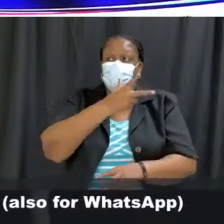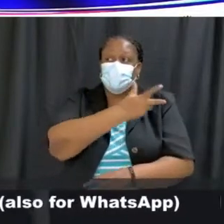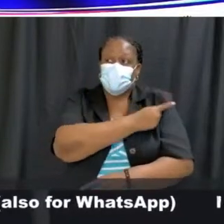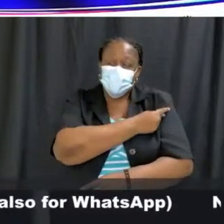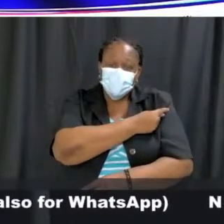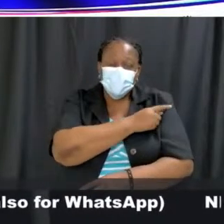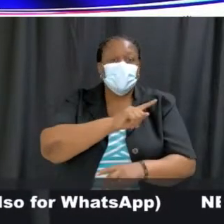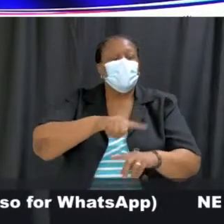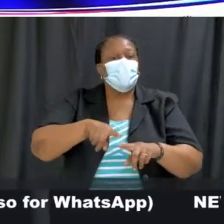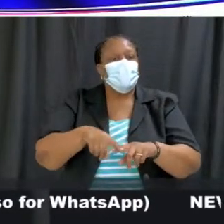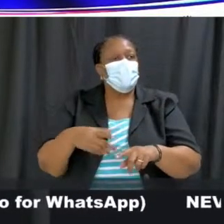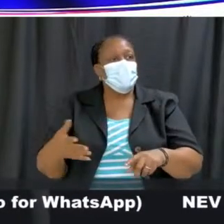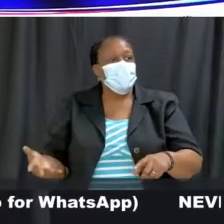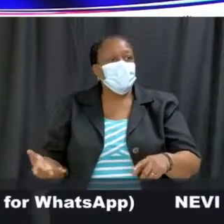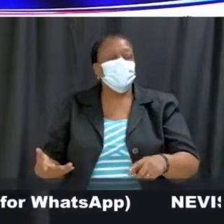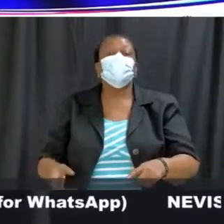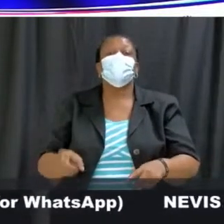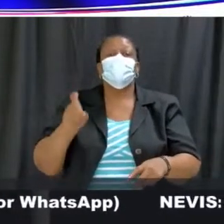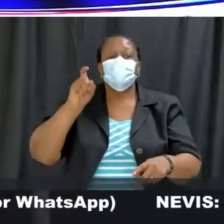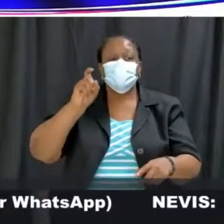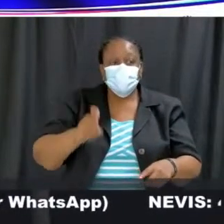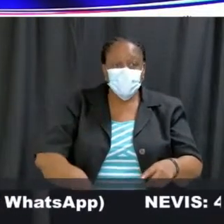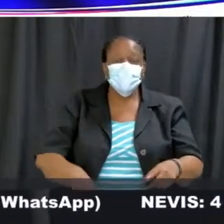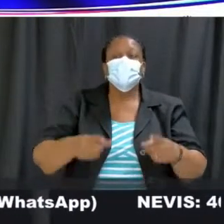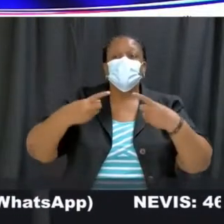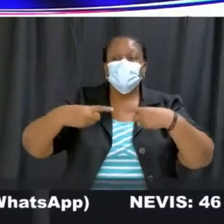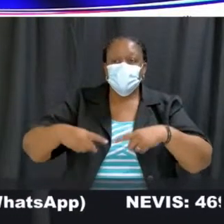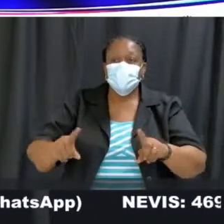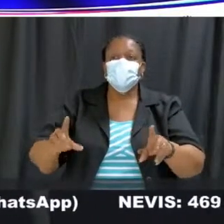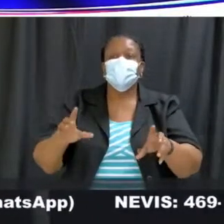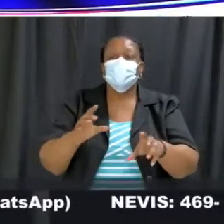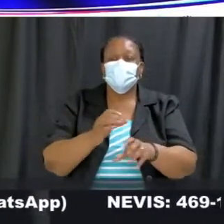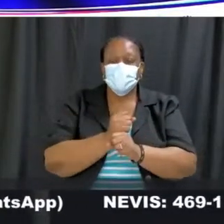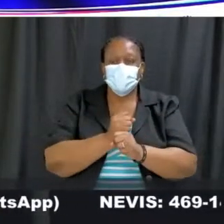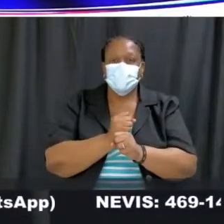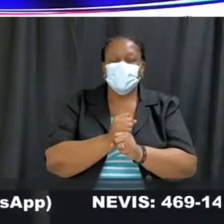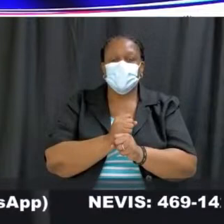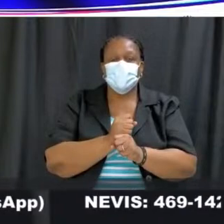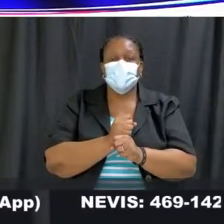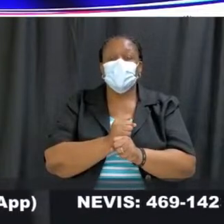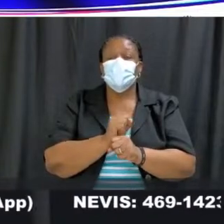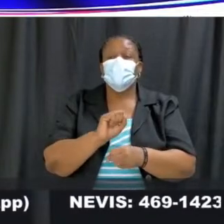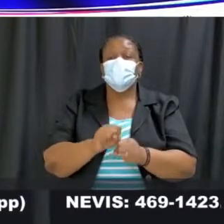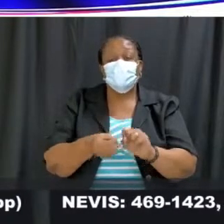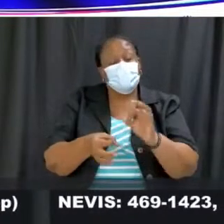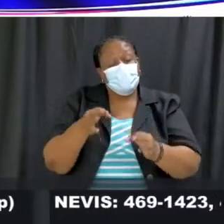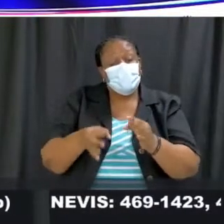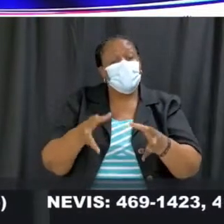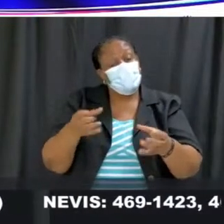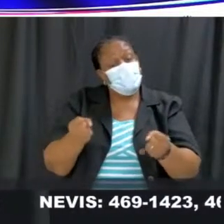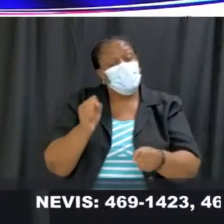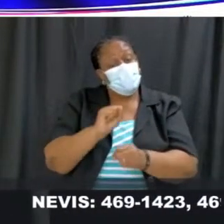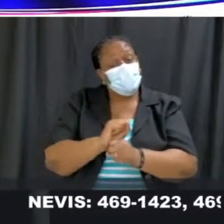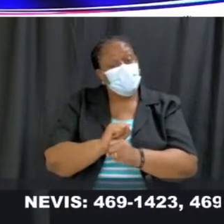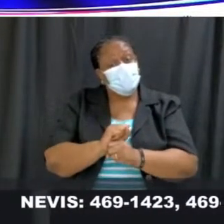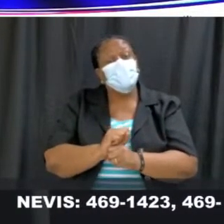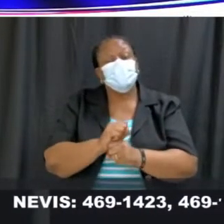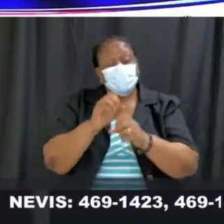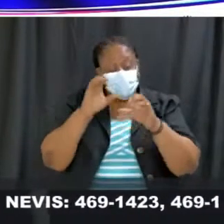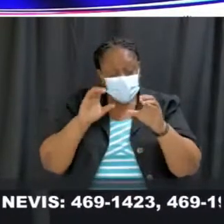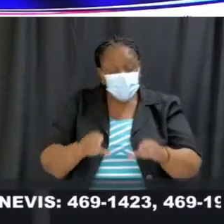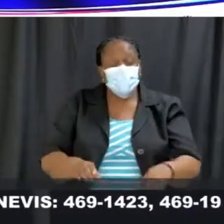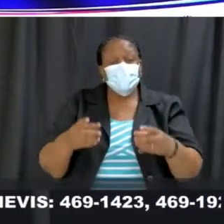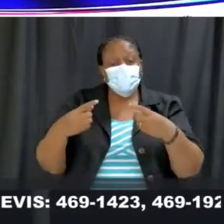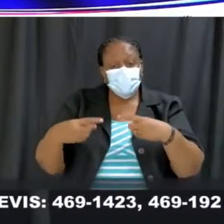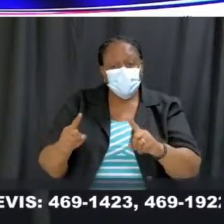by St. Kitts Tourism Authority, then you will be challenged. So we need all hands on deck, and we need everybody to go